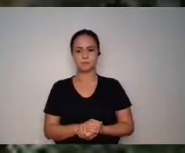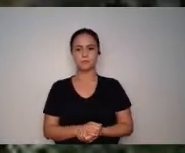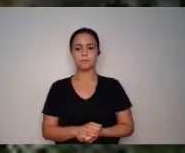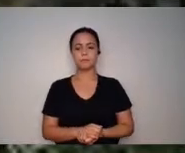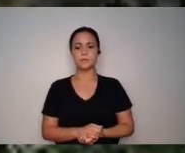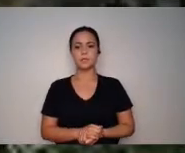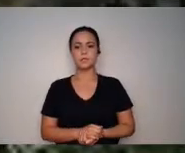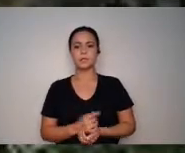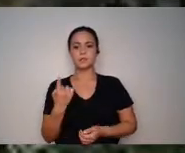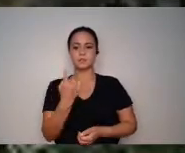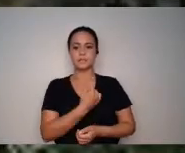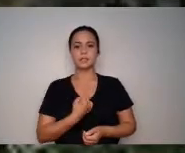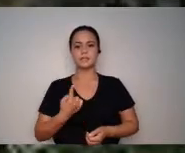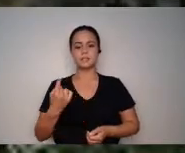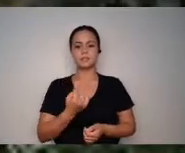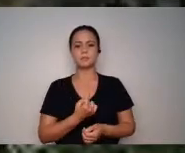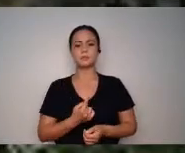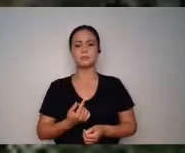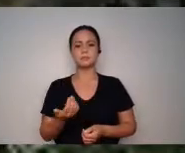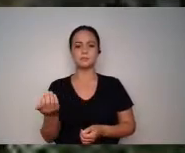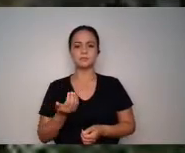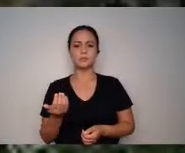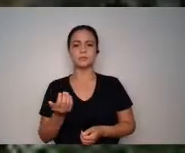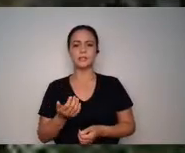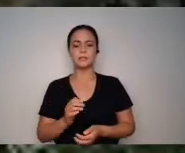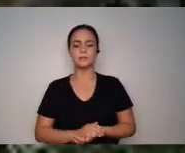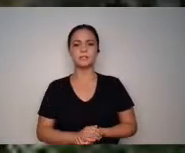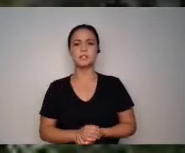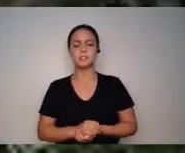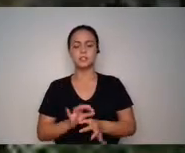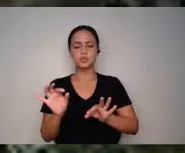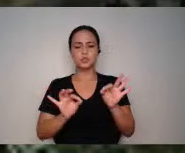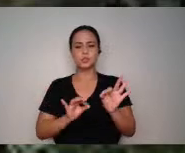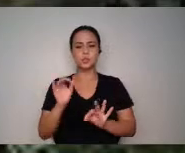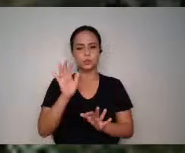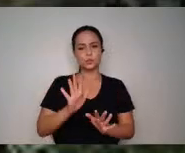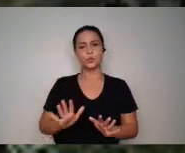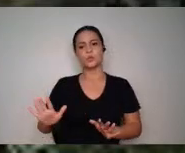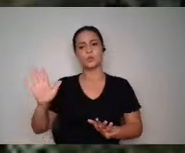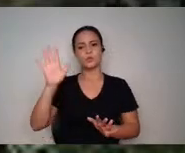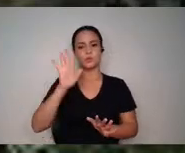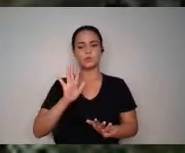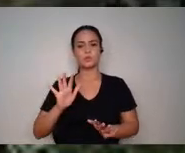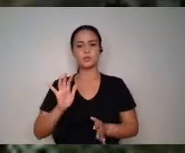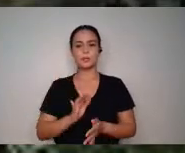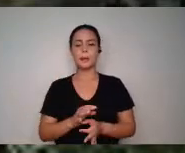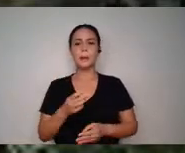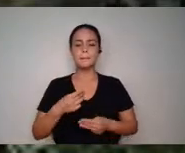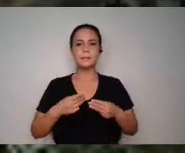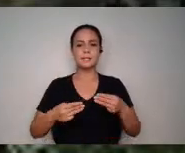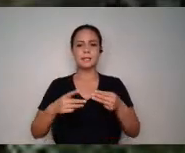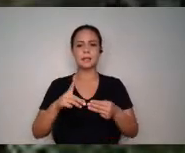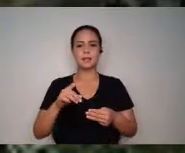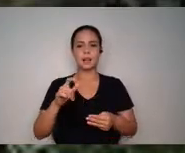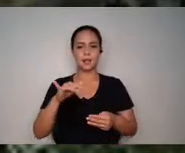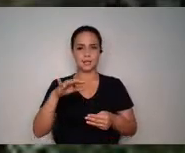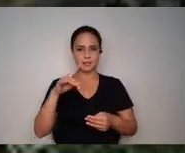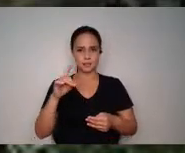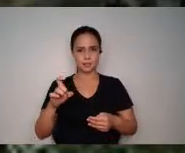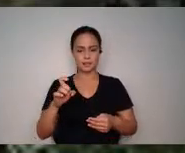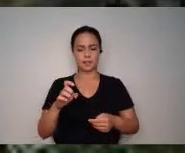Maria Aparecida Gurgel and our national manager, Dr. and Justice